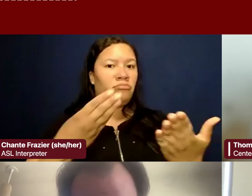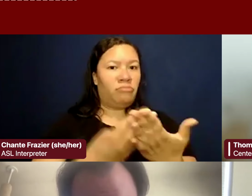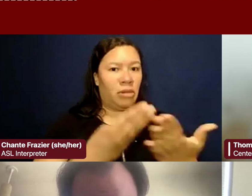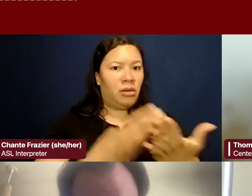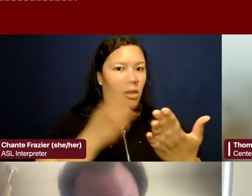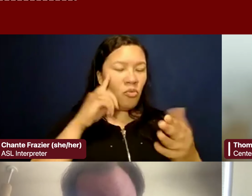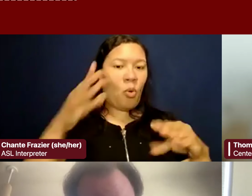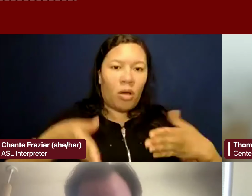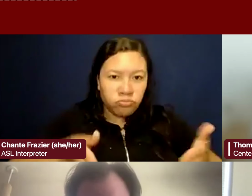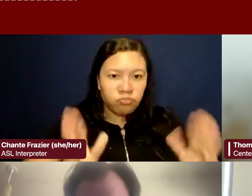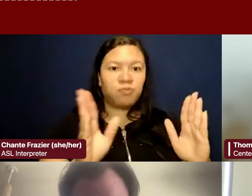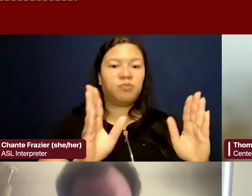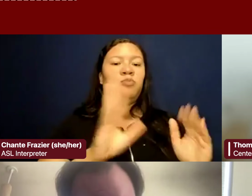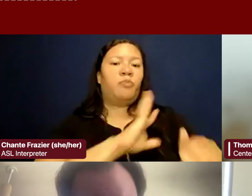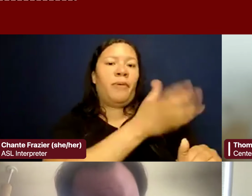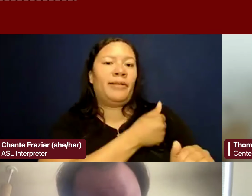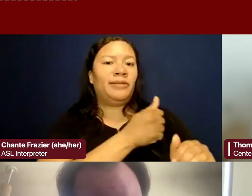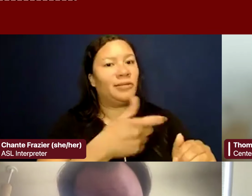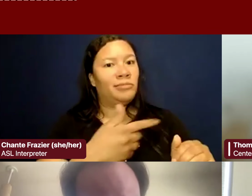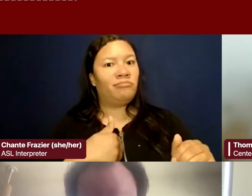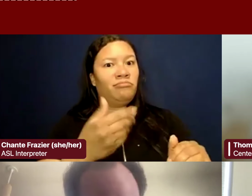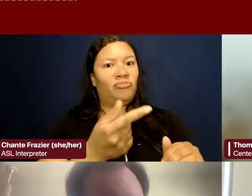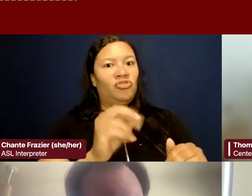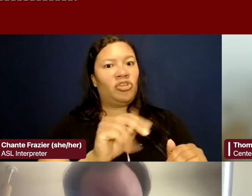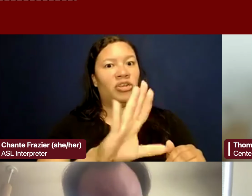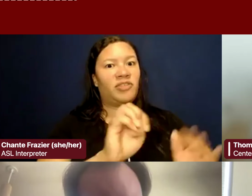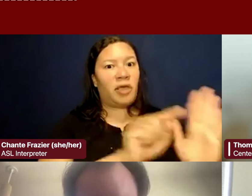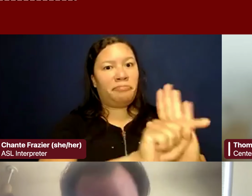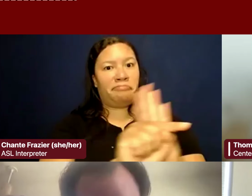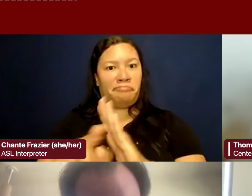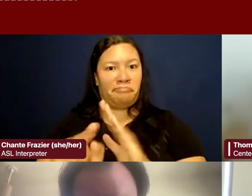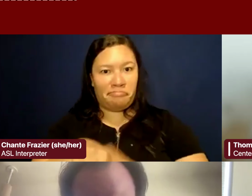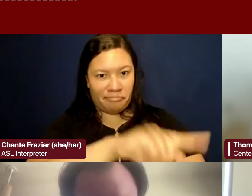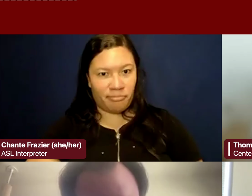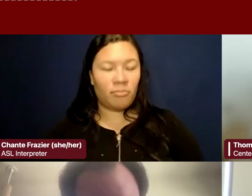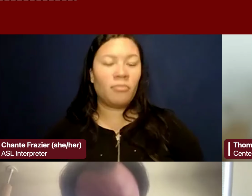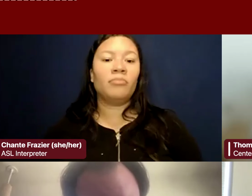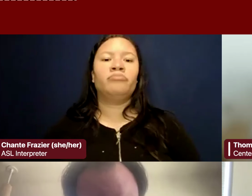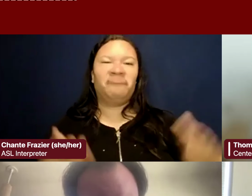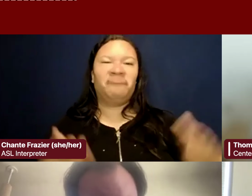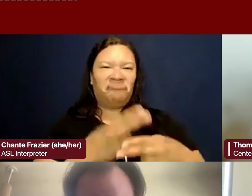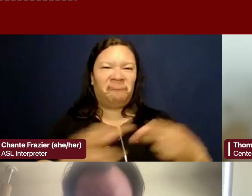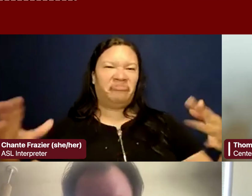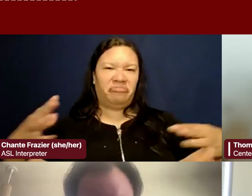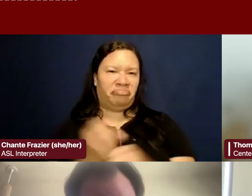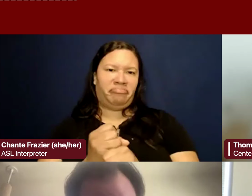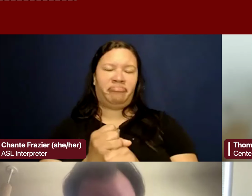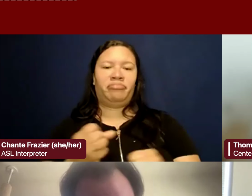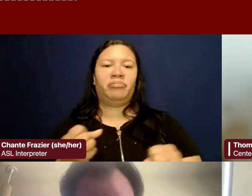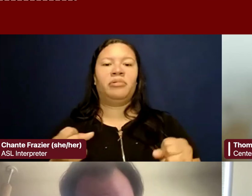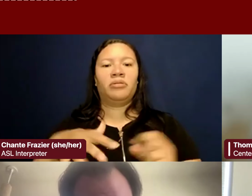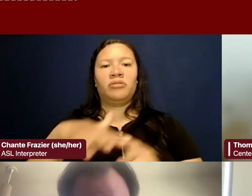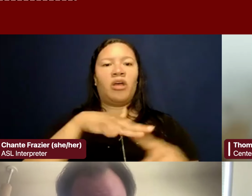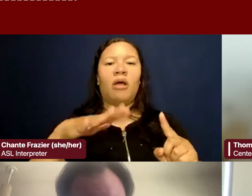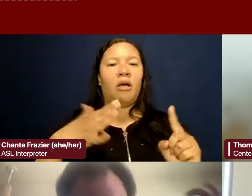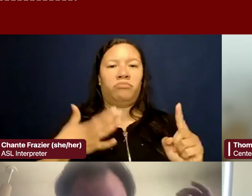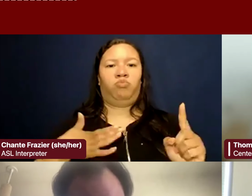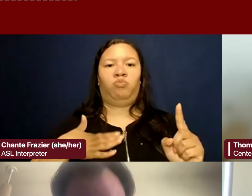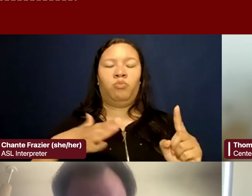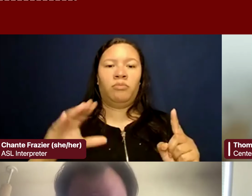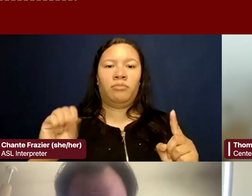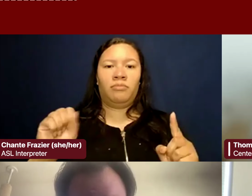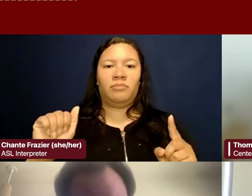genocide of Palestinians. So that's the brief context. I can tell you at Santa Cruz, where I am, the most recent update is that